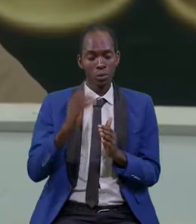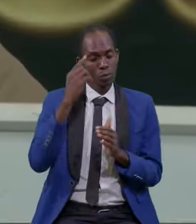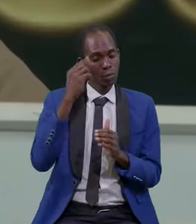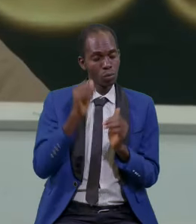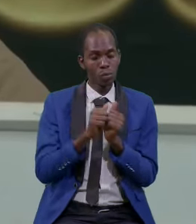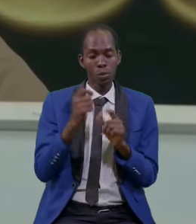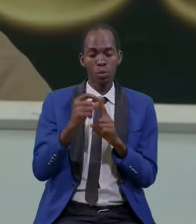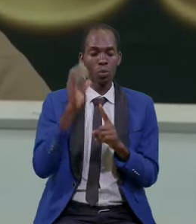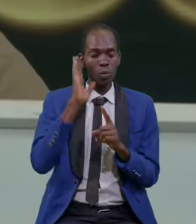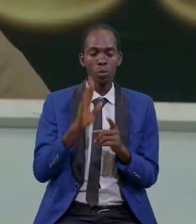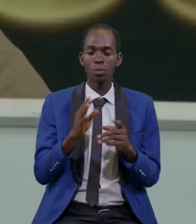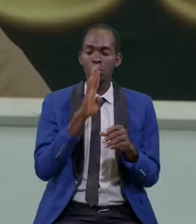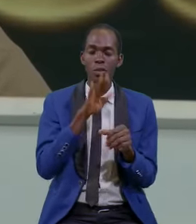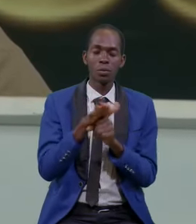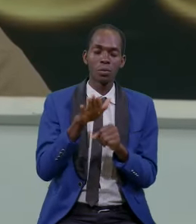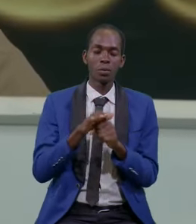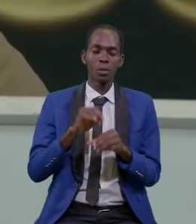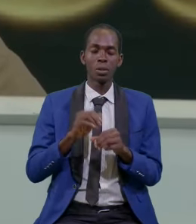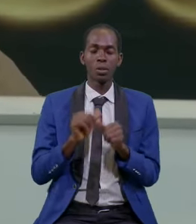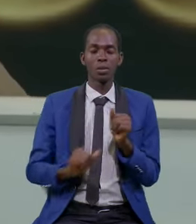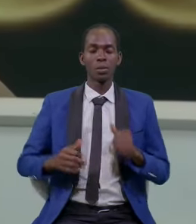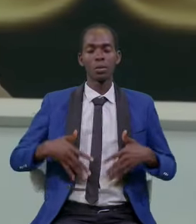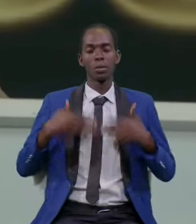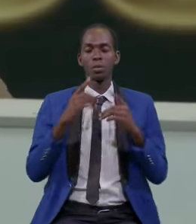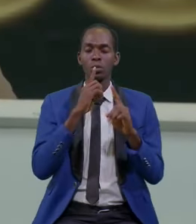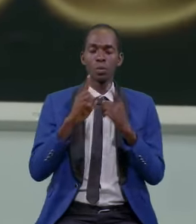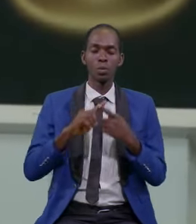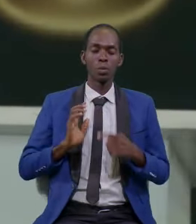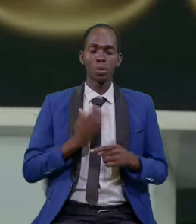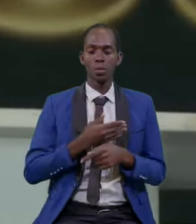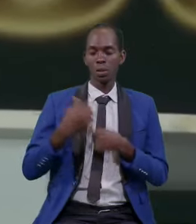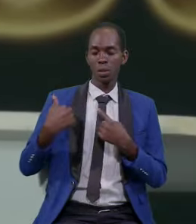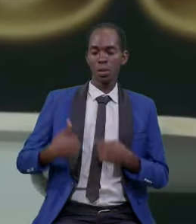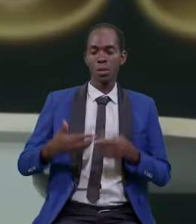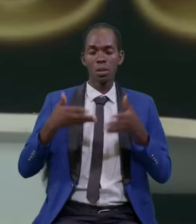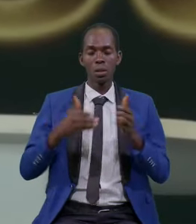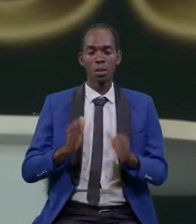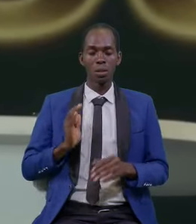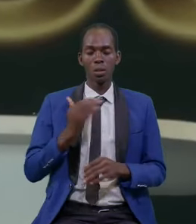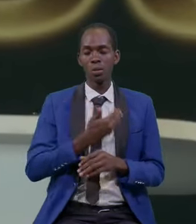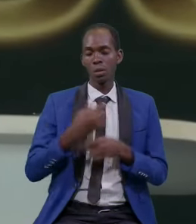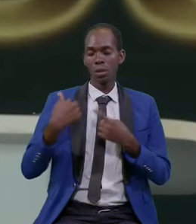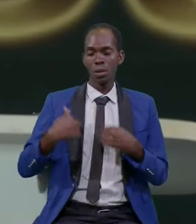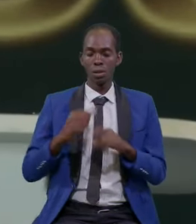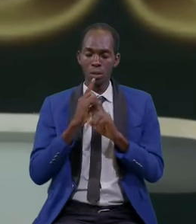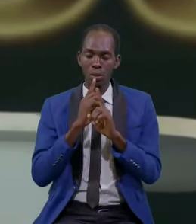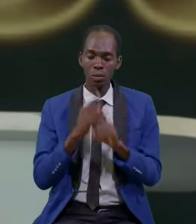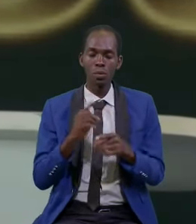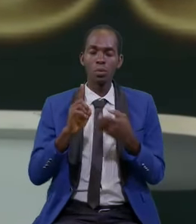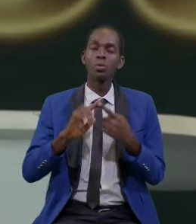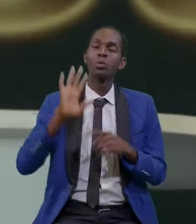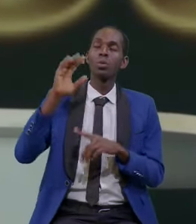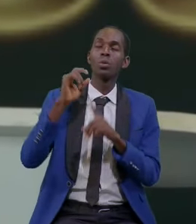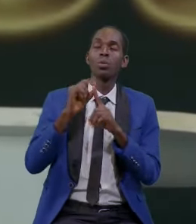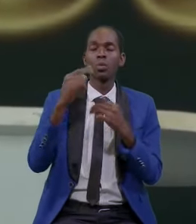life. Speak to our hearts, Lord, and let our hearts respond to the word you have for